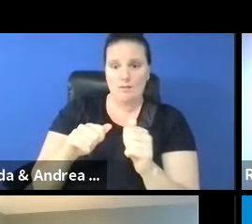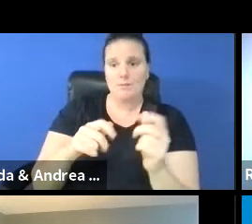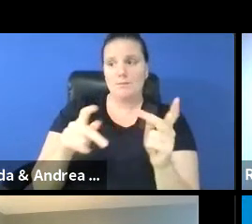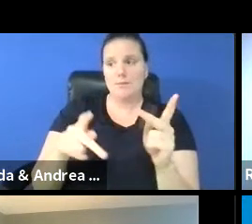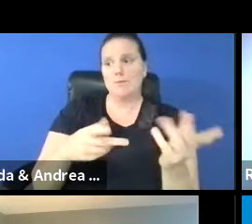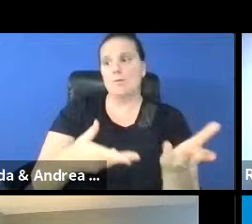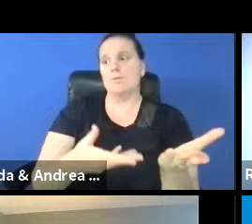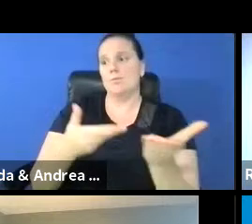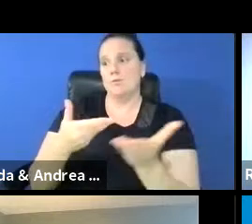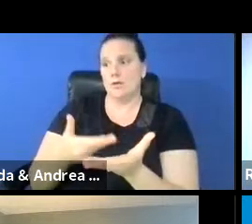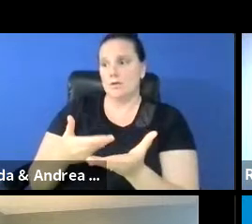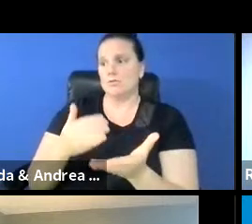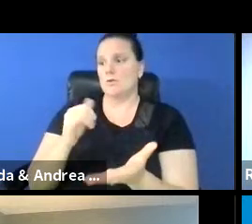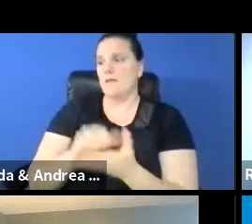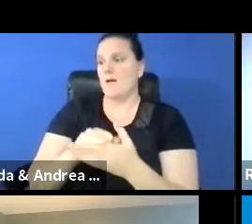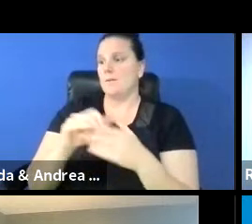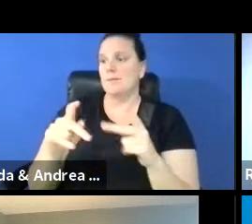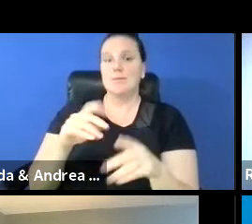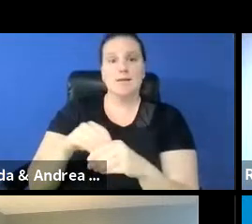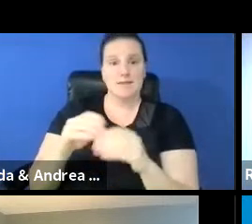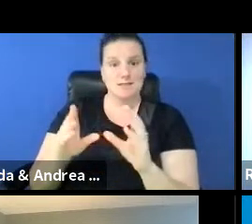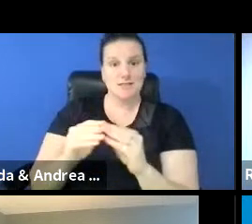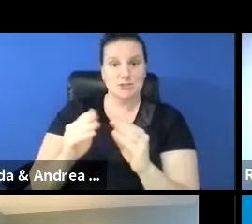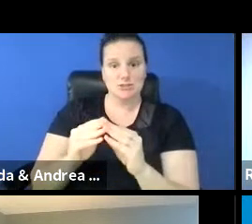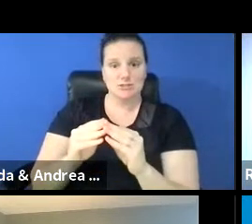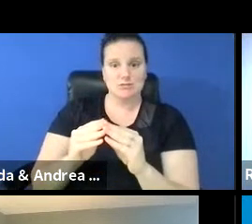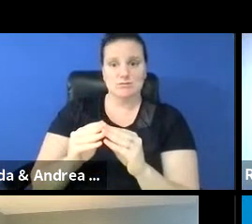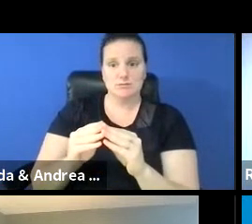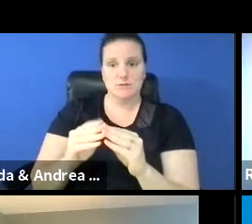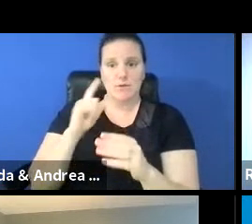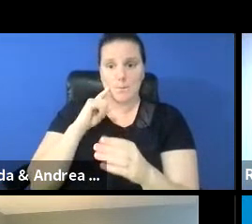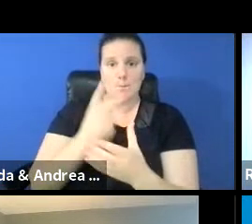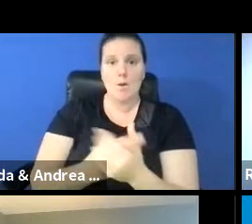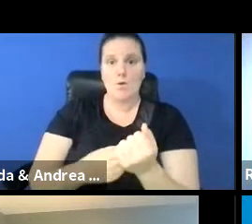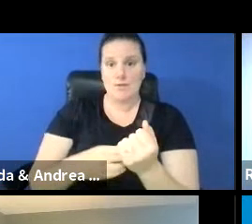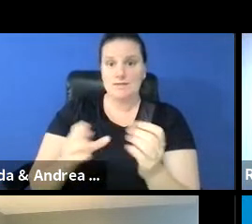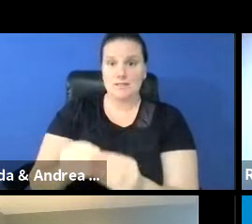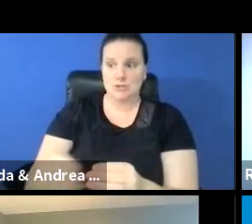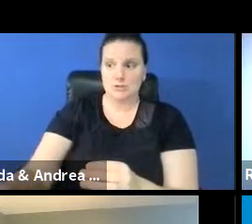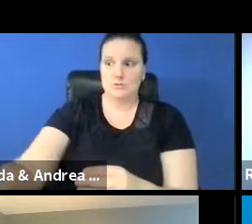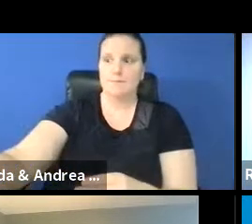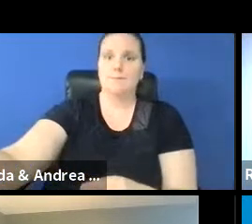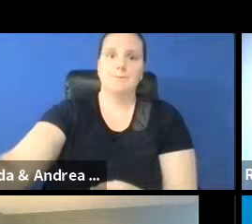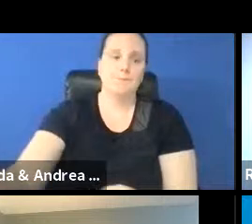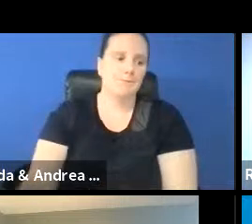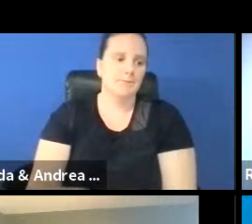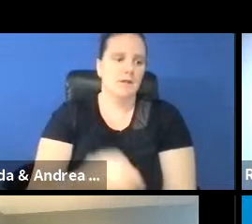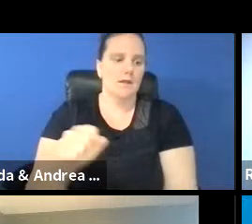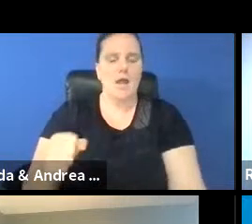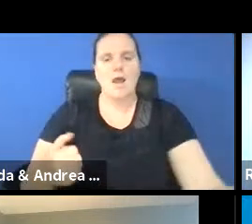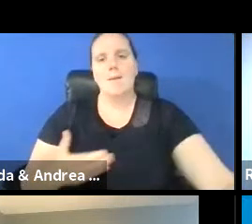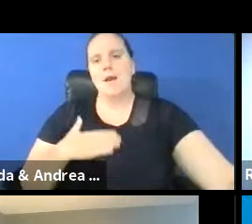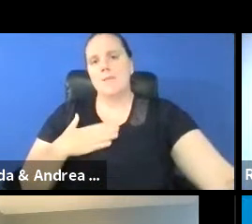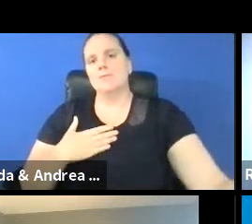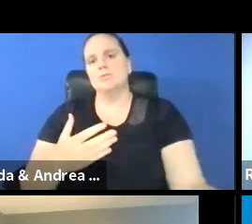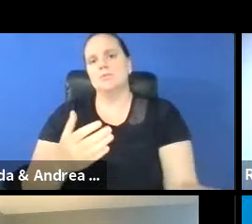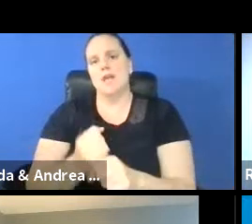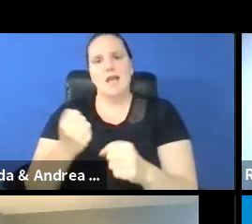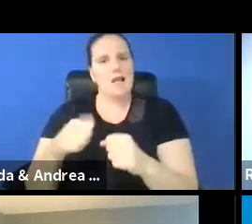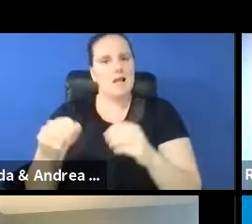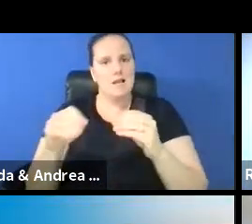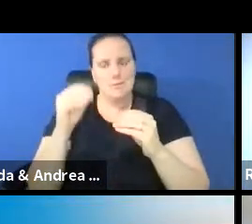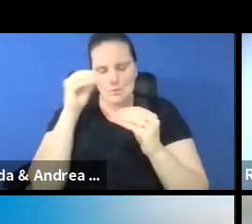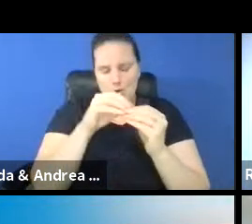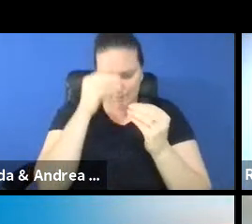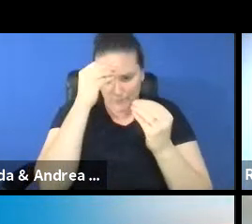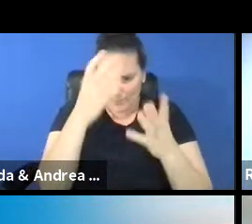those sessions, the multilingual sessions. So yeah, I'd be happy to receive any information to pass